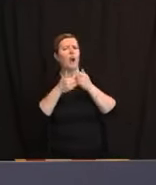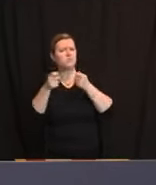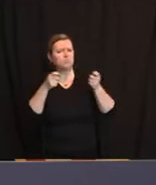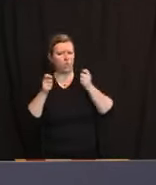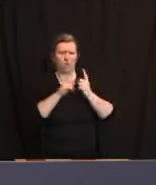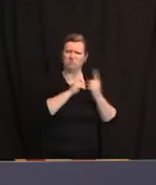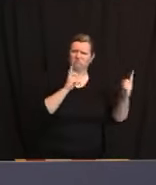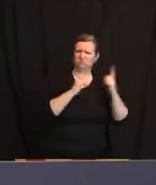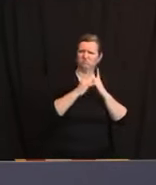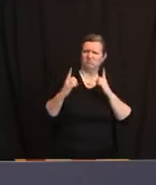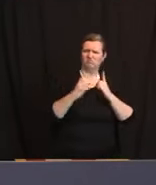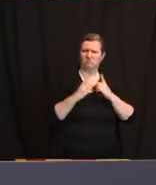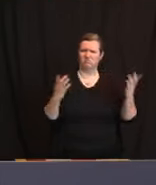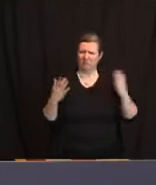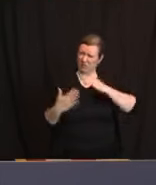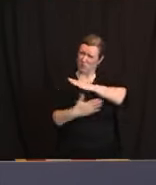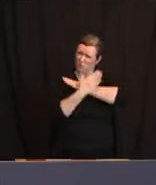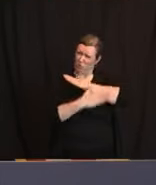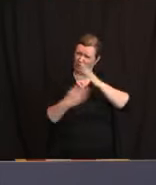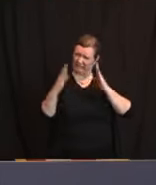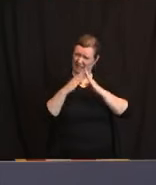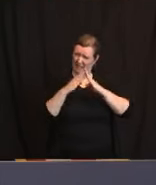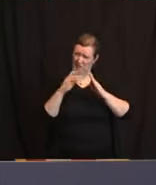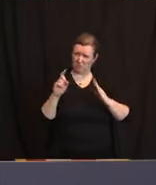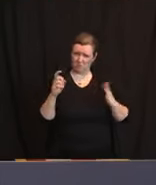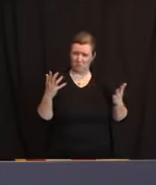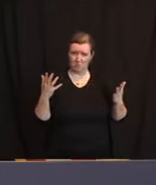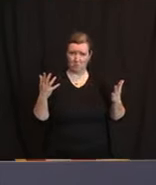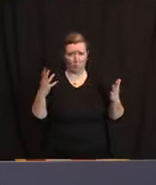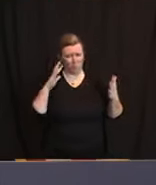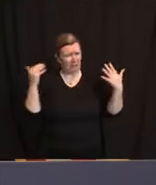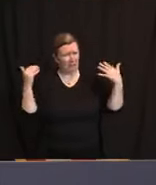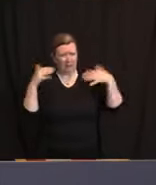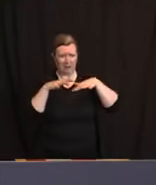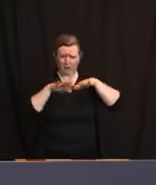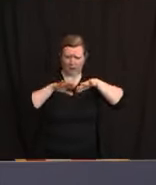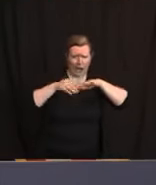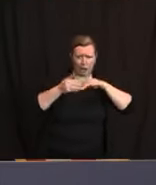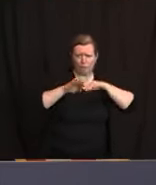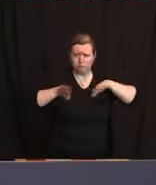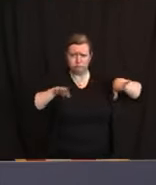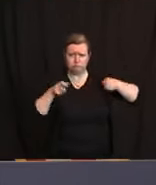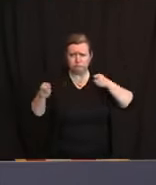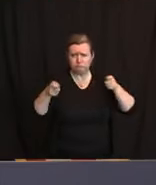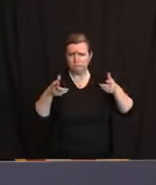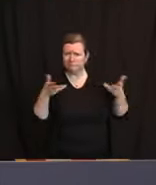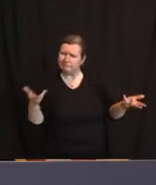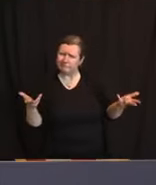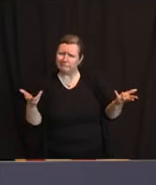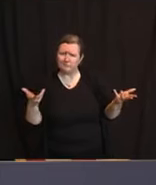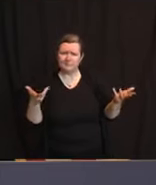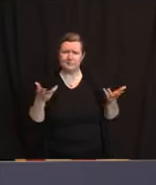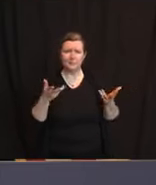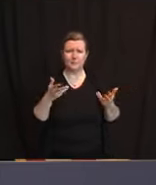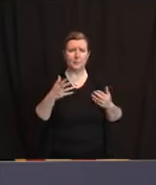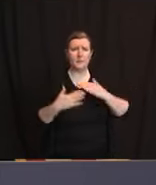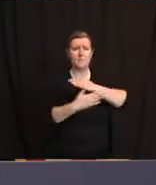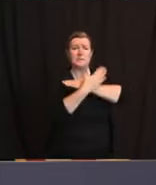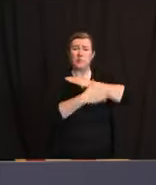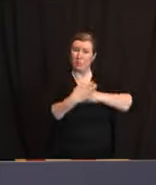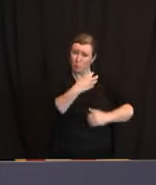shore towns are going to handle keeping crowds away? I mean, what do you expect, like the Wildwood Crest Beach Patrol to be going up and down? I mean, how's that going to